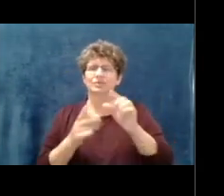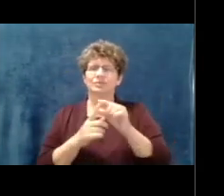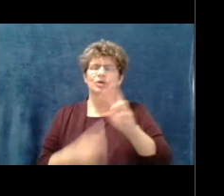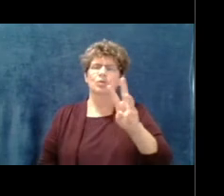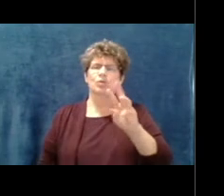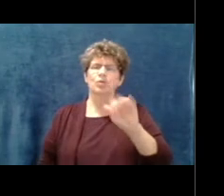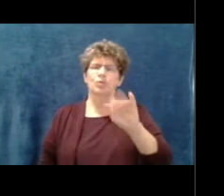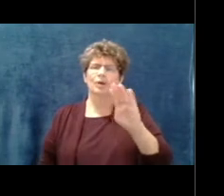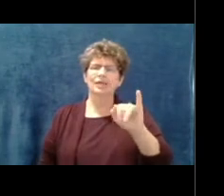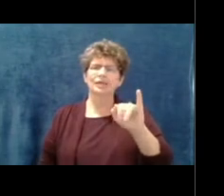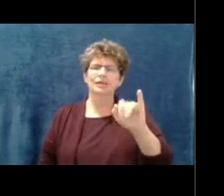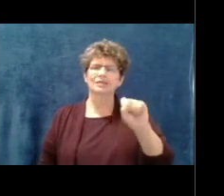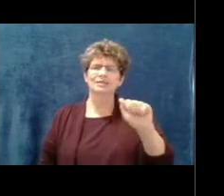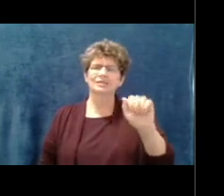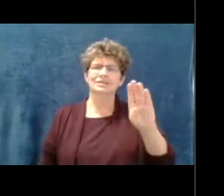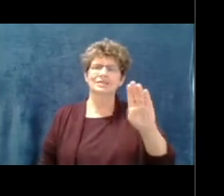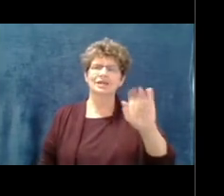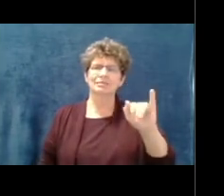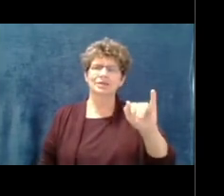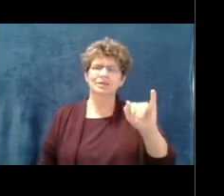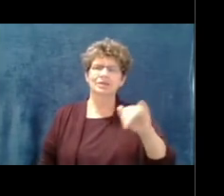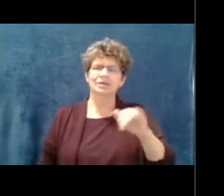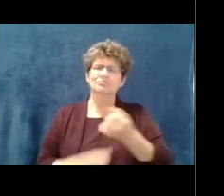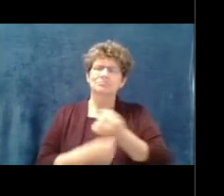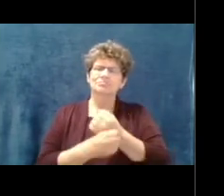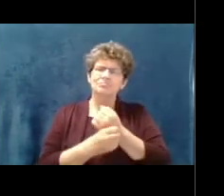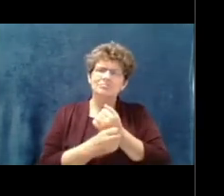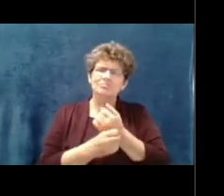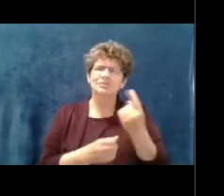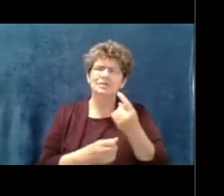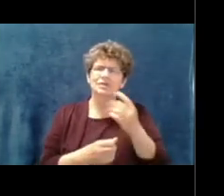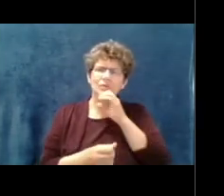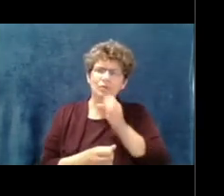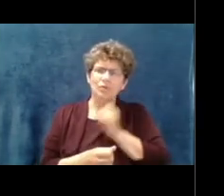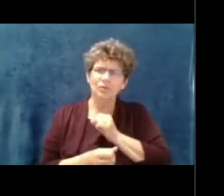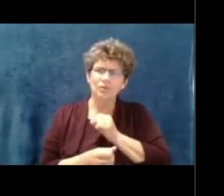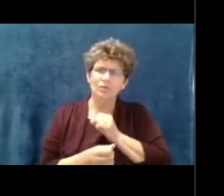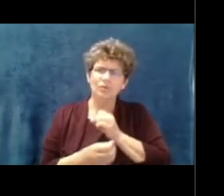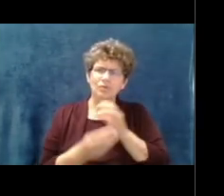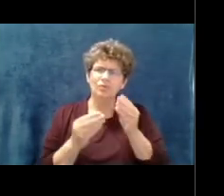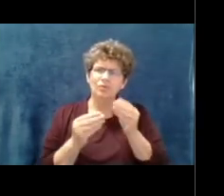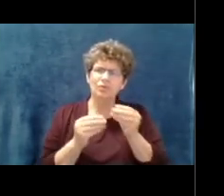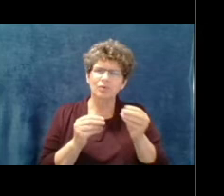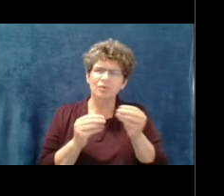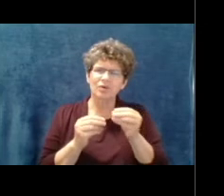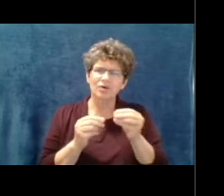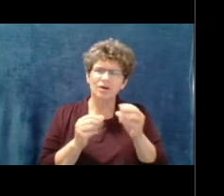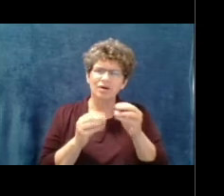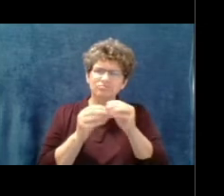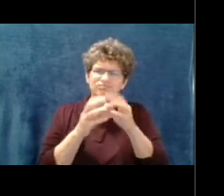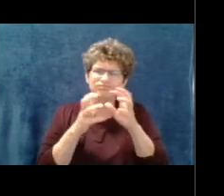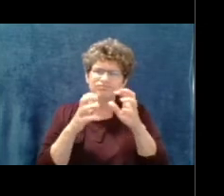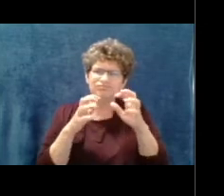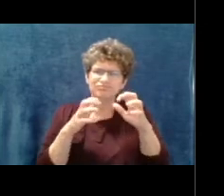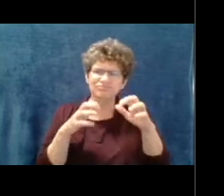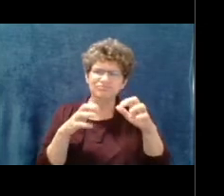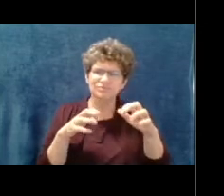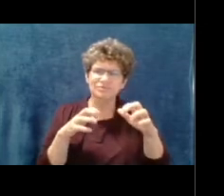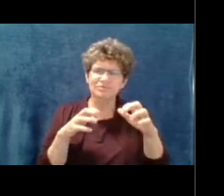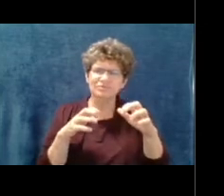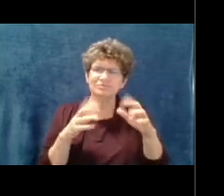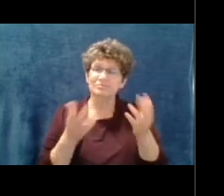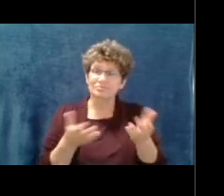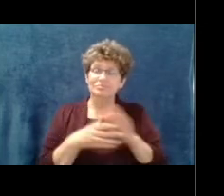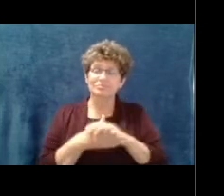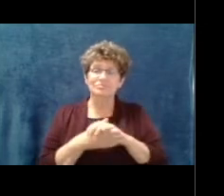grown old or worn with time. So as Barbara Bloom puts it, when the Japanese mend broken objects, they